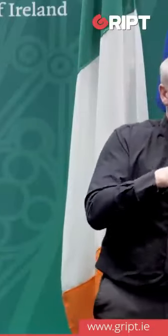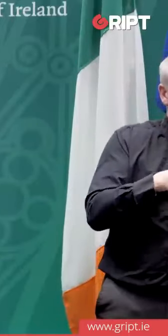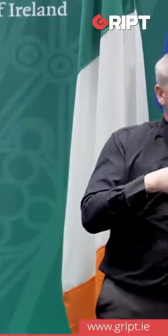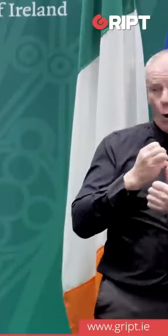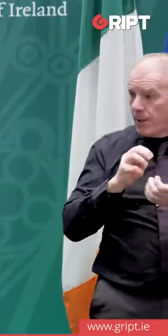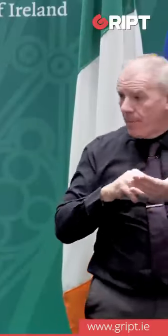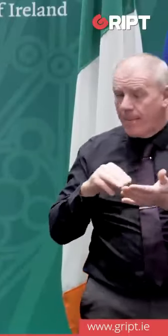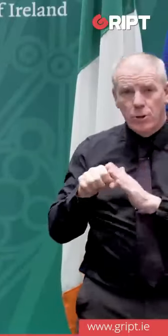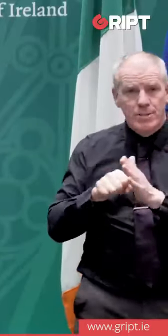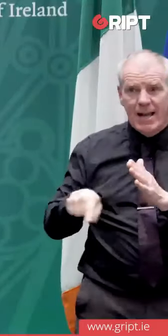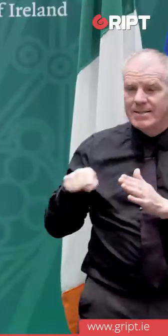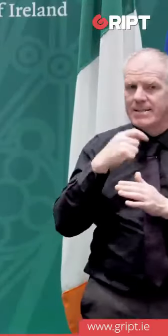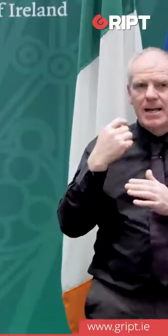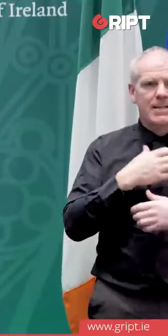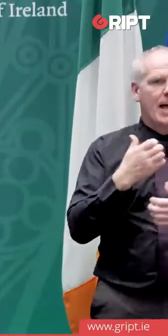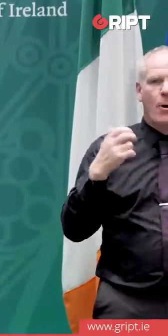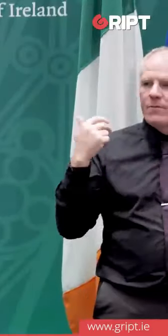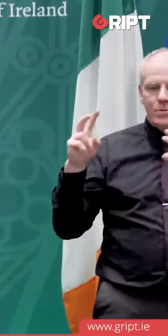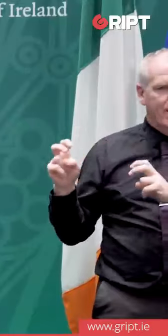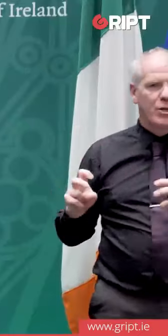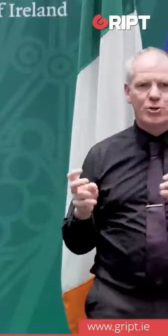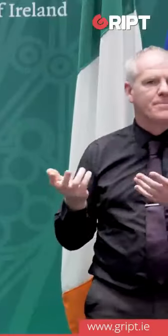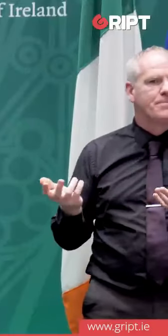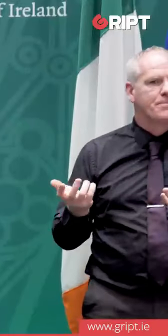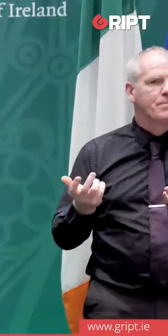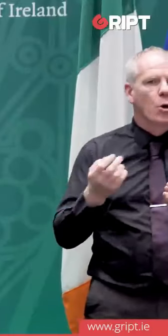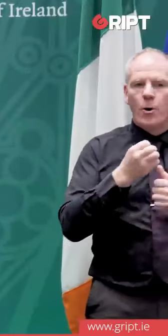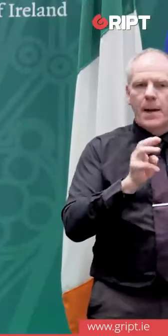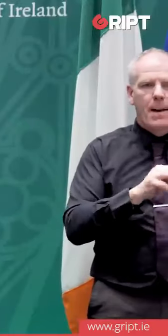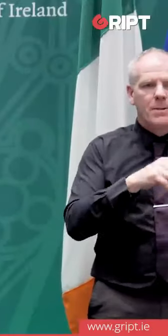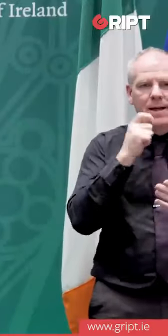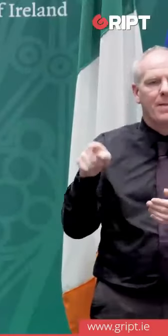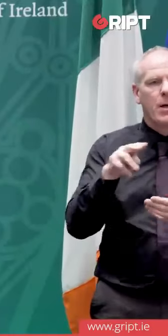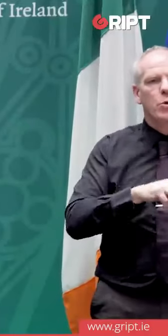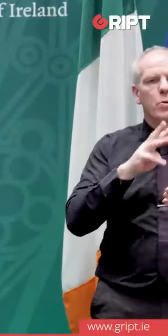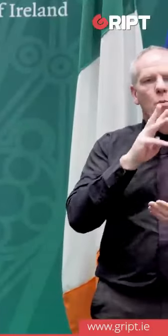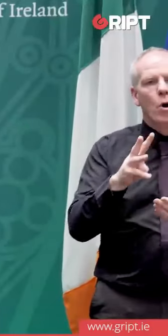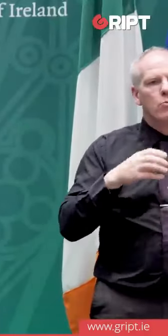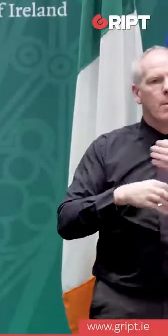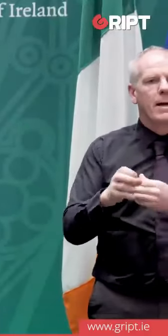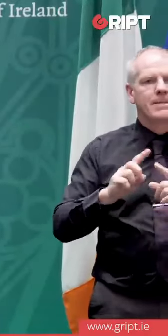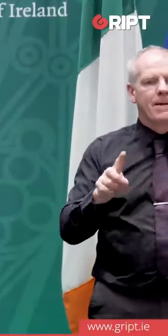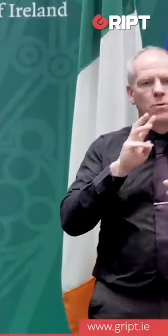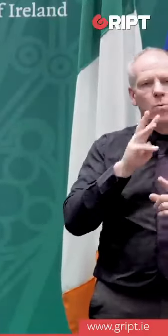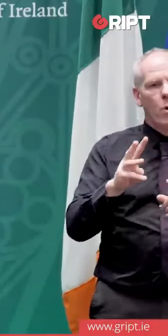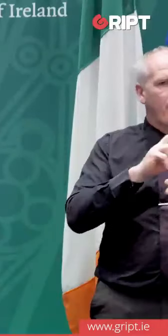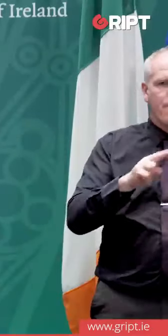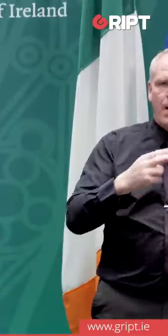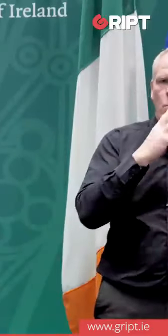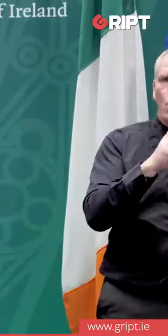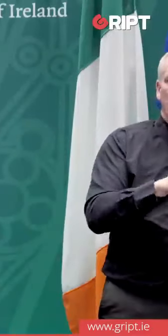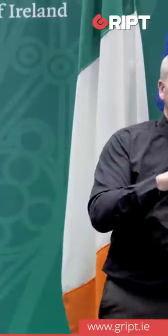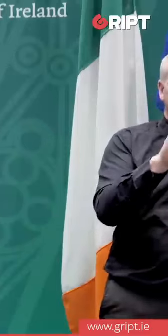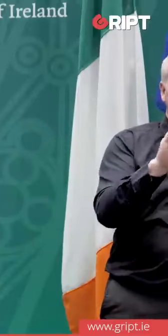member state defines hate. No other member state defines the word that they use where they replace it with a different word other than hate.